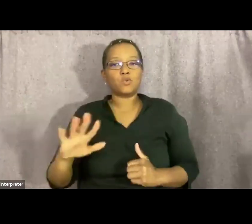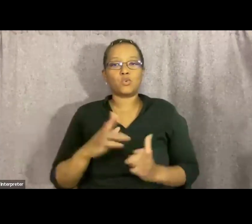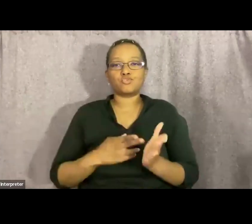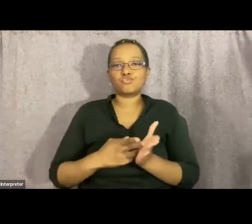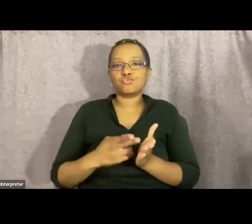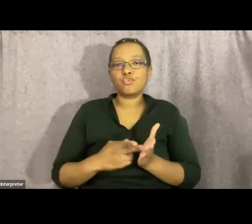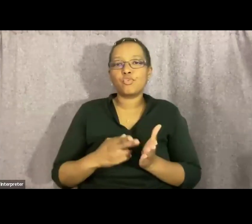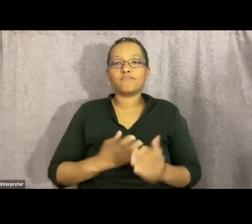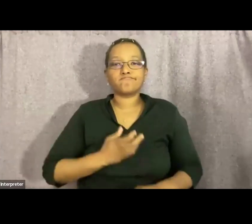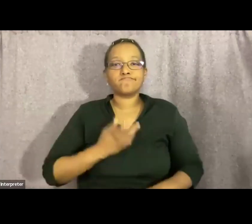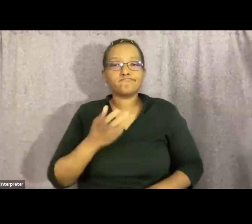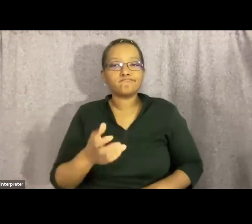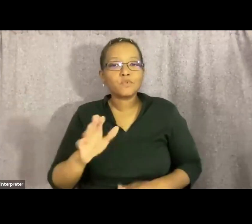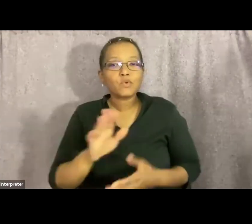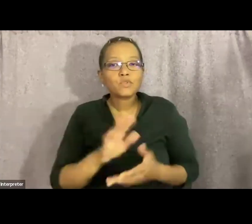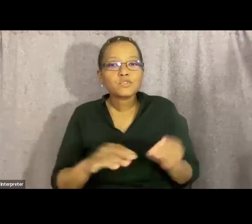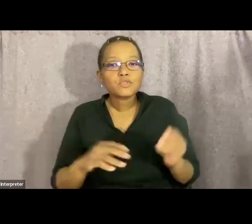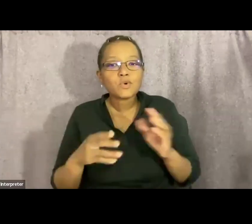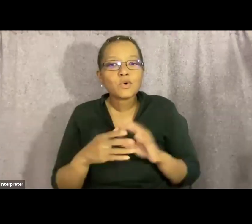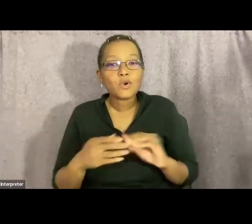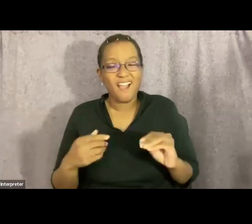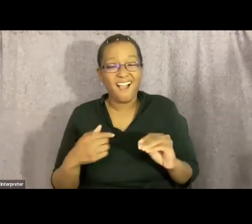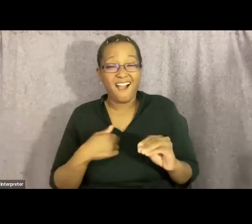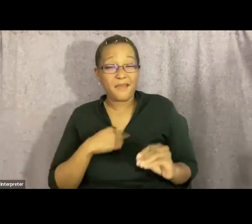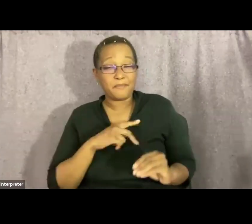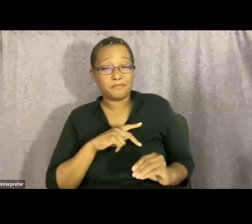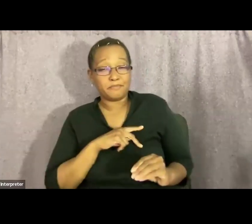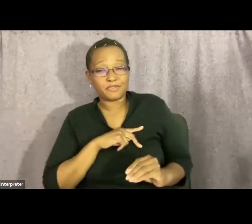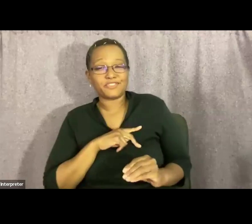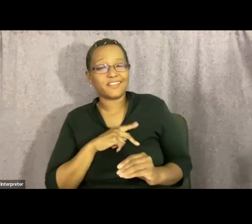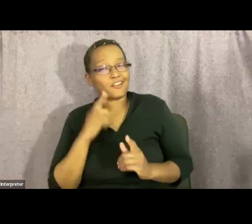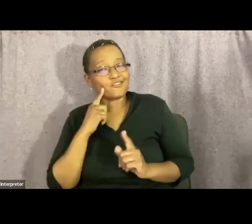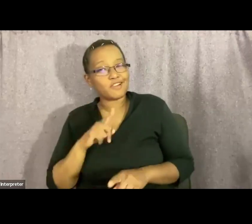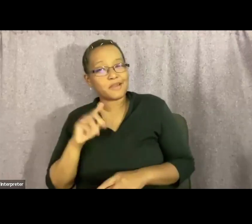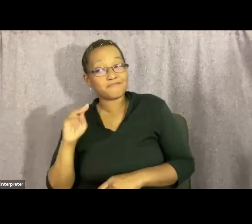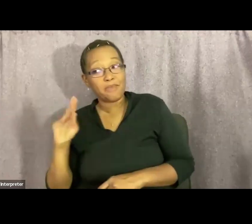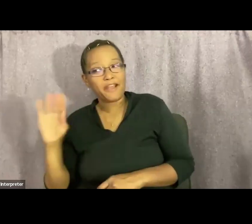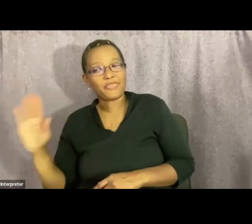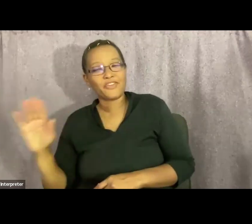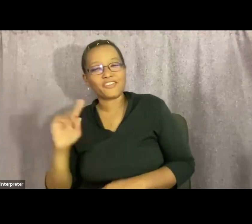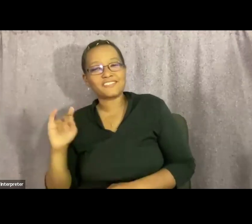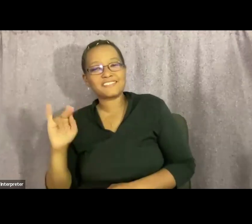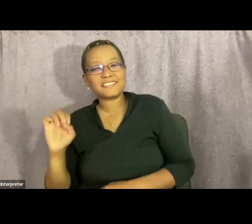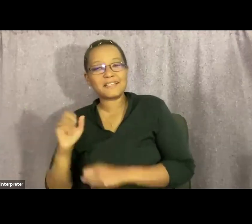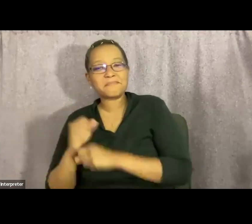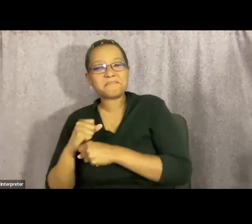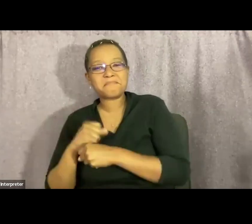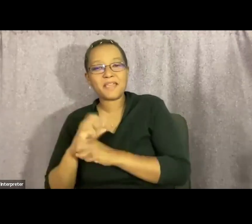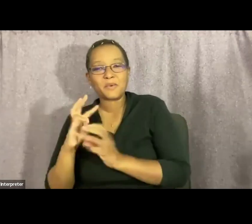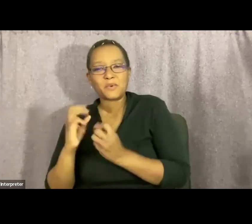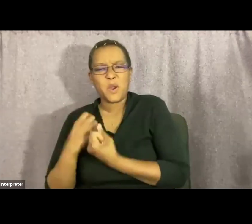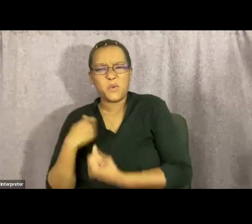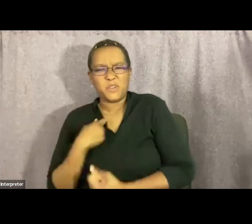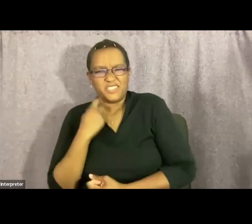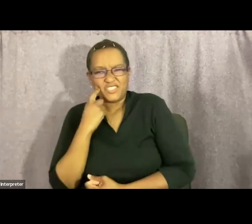about that angle as well. And thankful to be here.